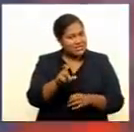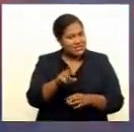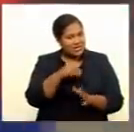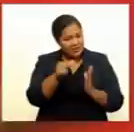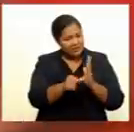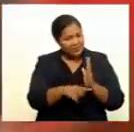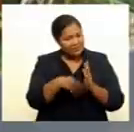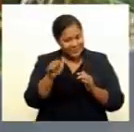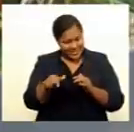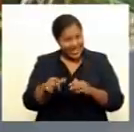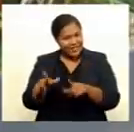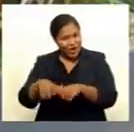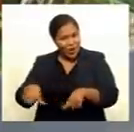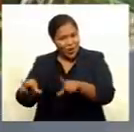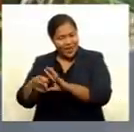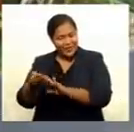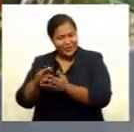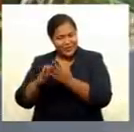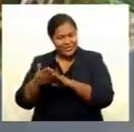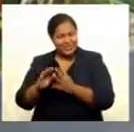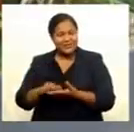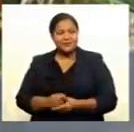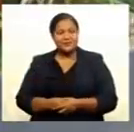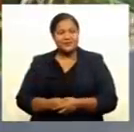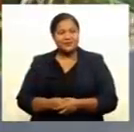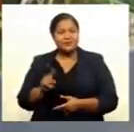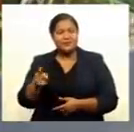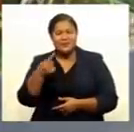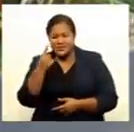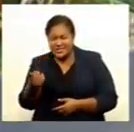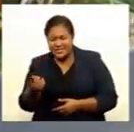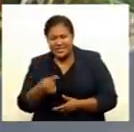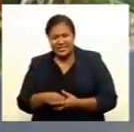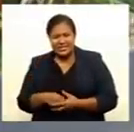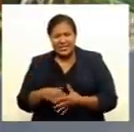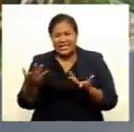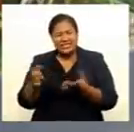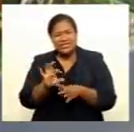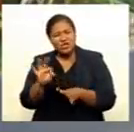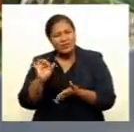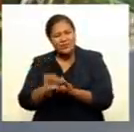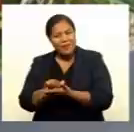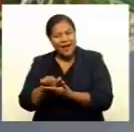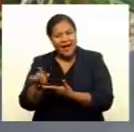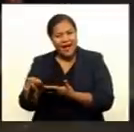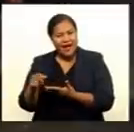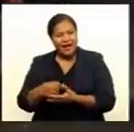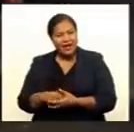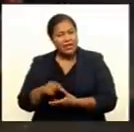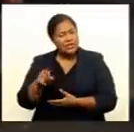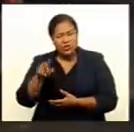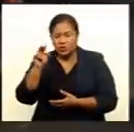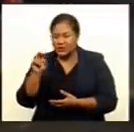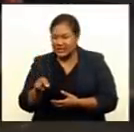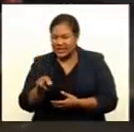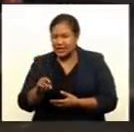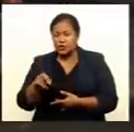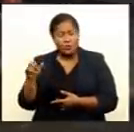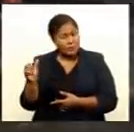local communities. To invoke a term like social, unrest, you need to be